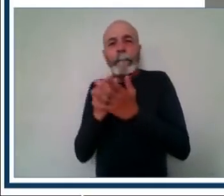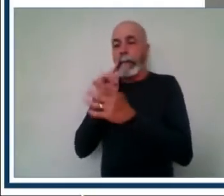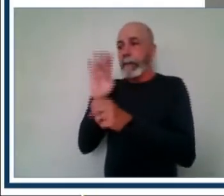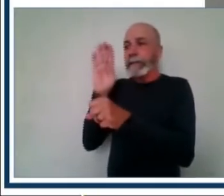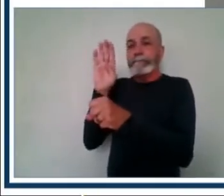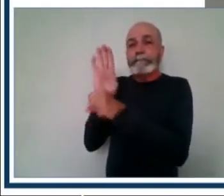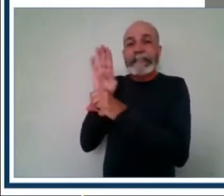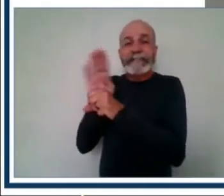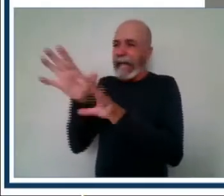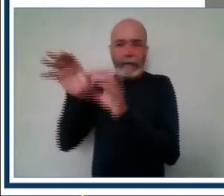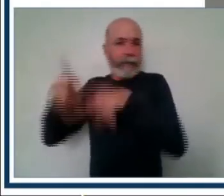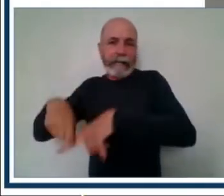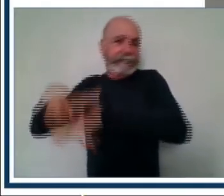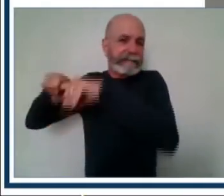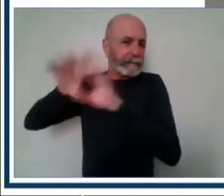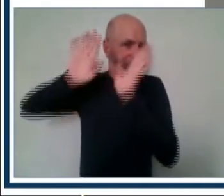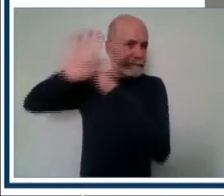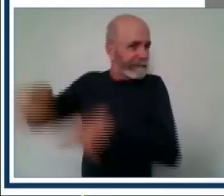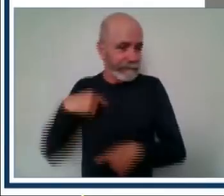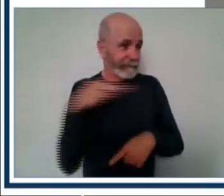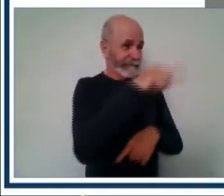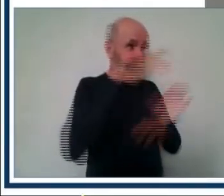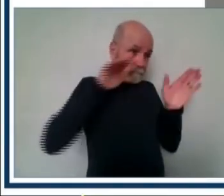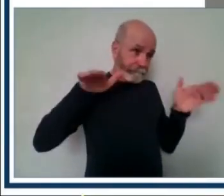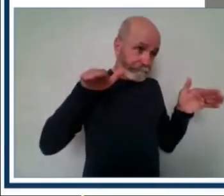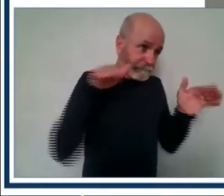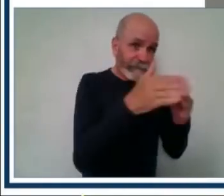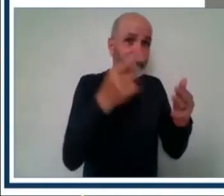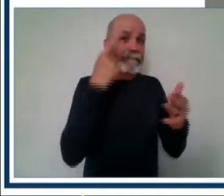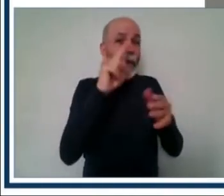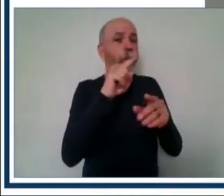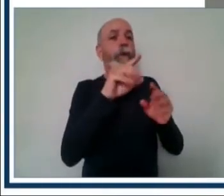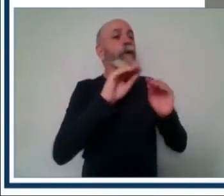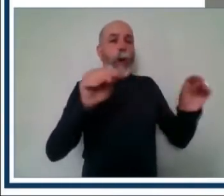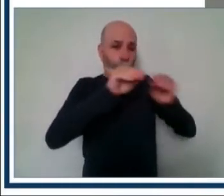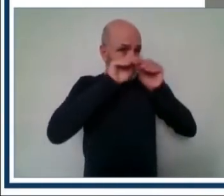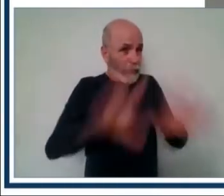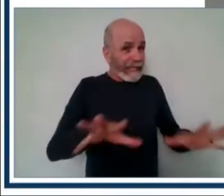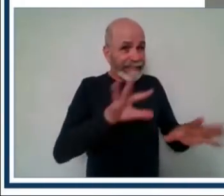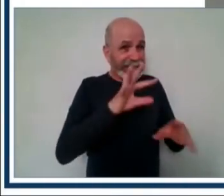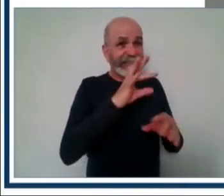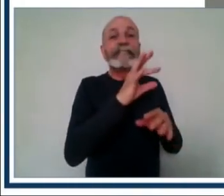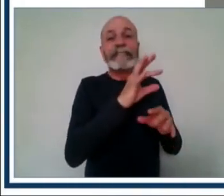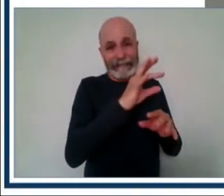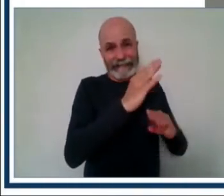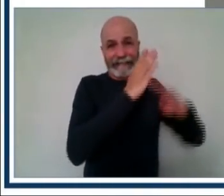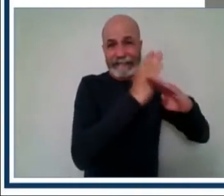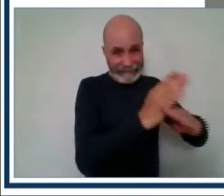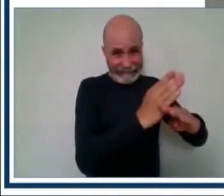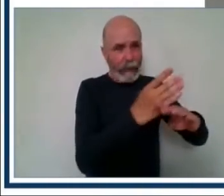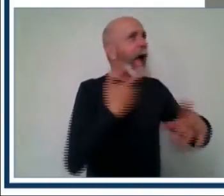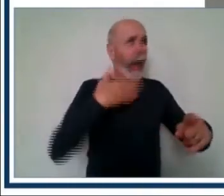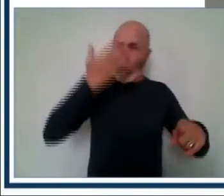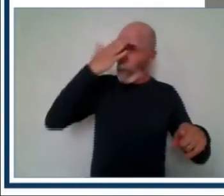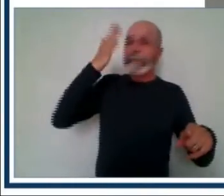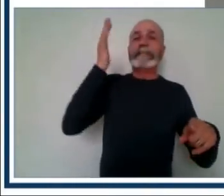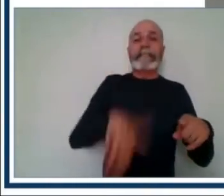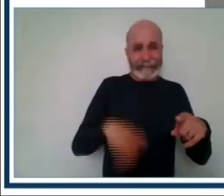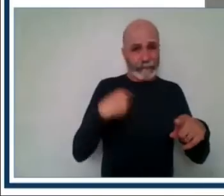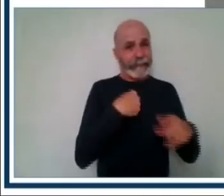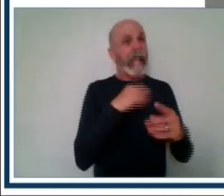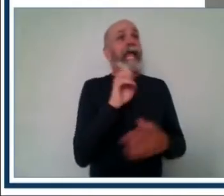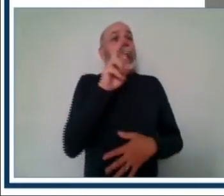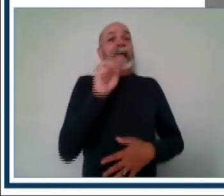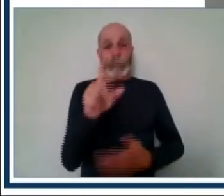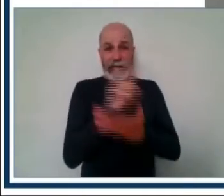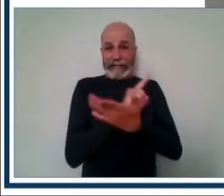of this virus. Understandably, things are taking a little longer than they did even a week ago. This is the highest